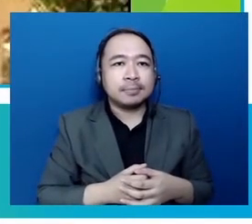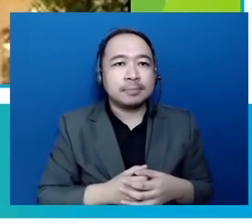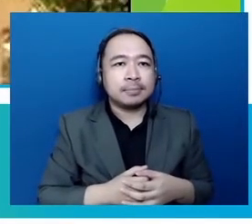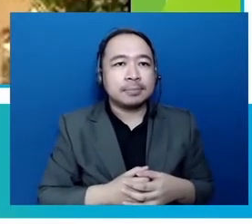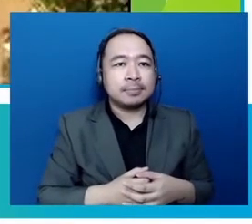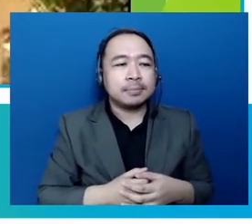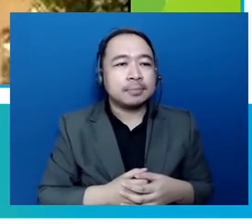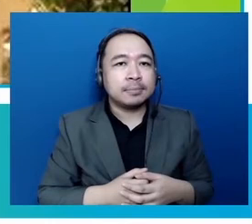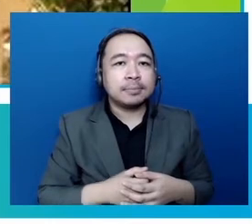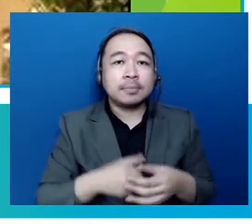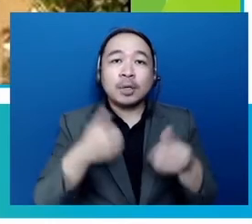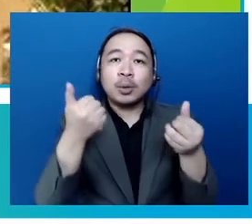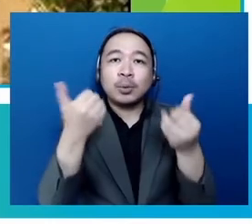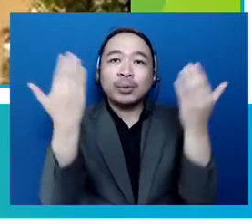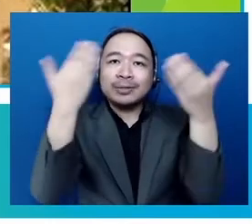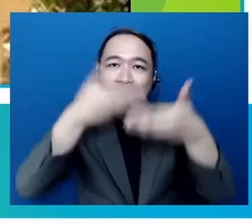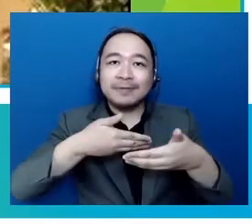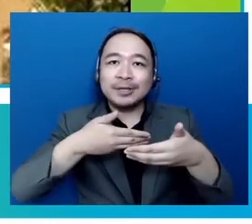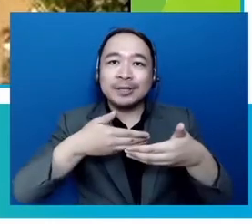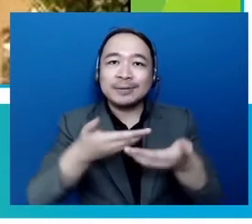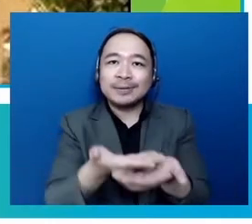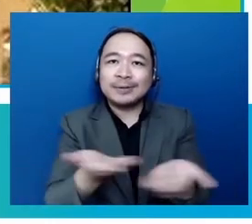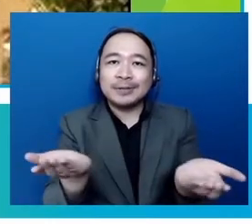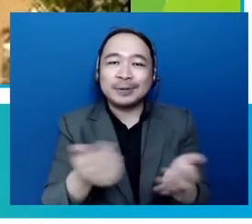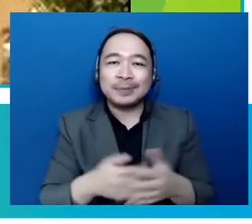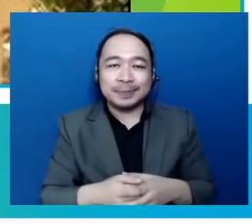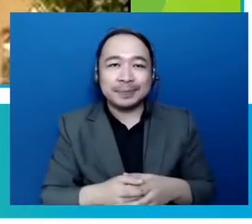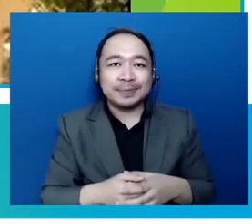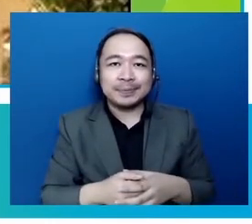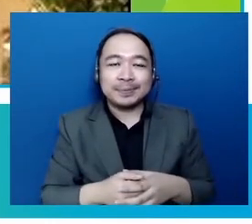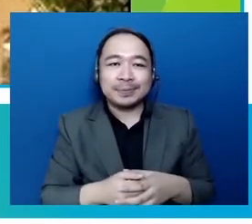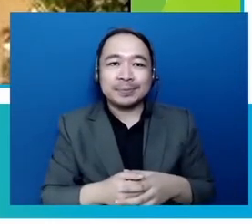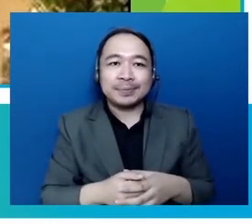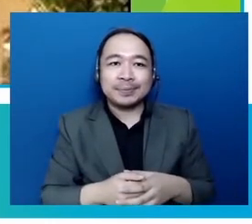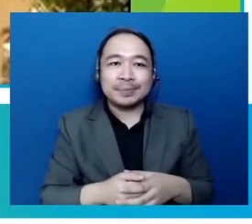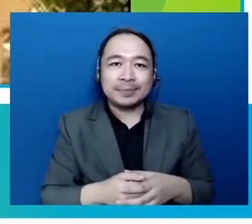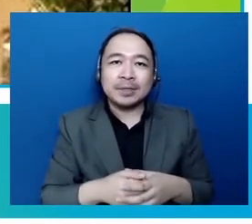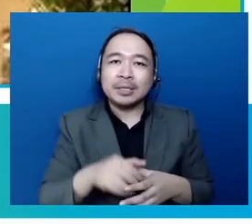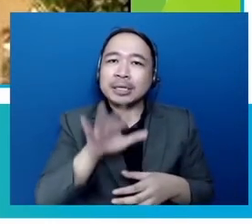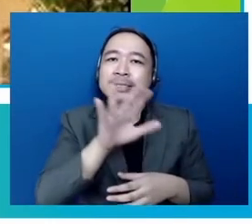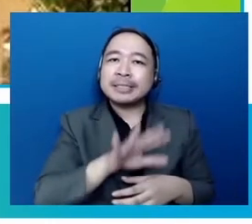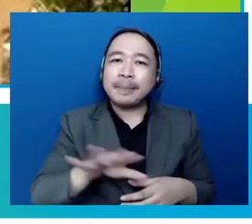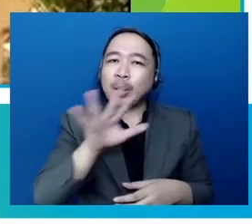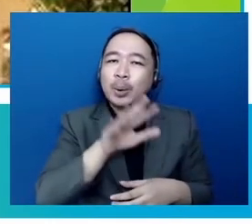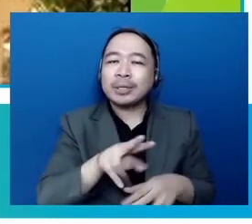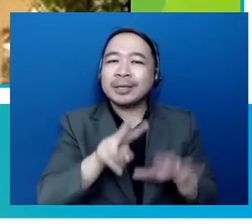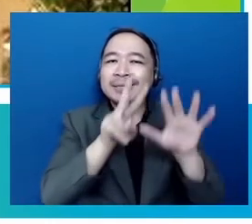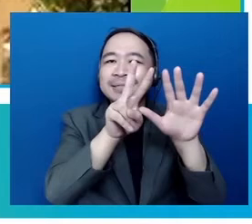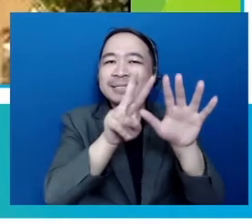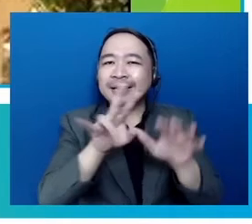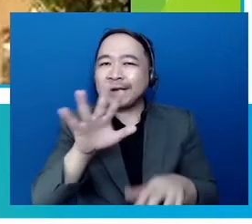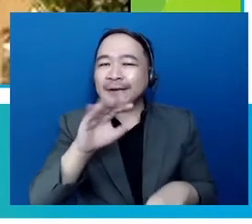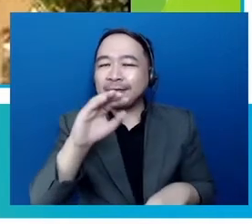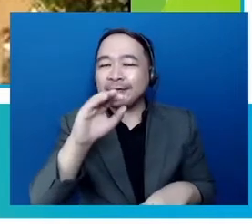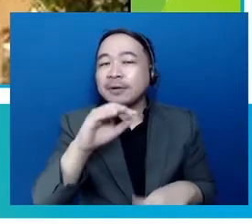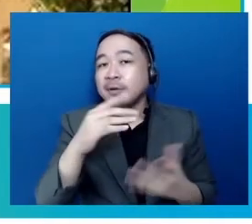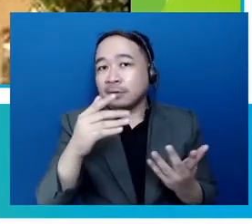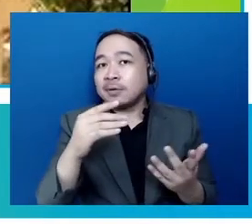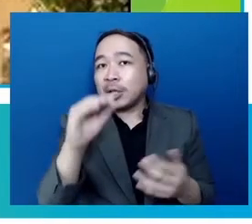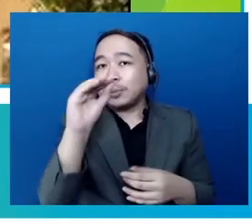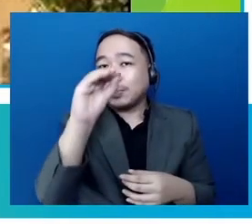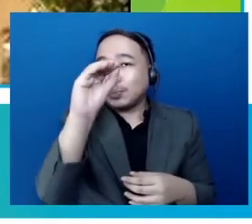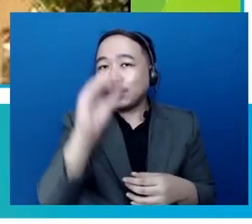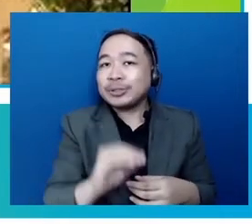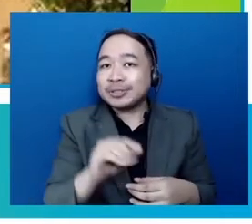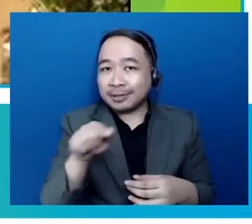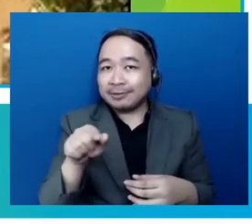Good evening to you all. Do you know that about 75% of the Solomon Island populations are rural